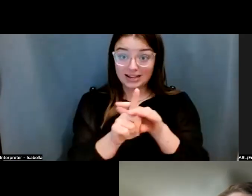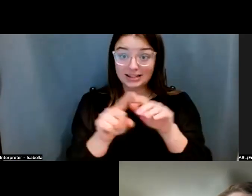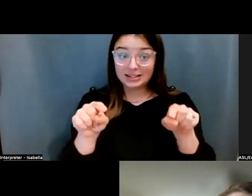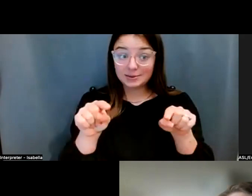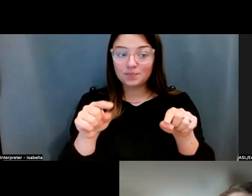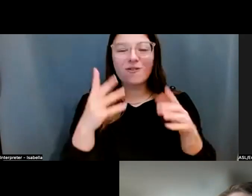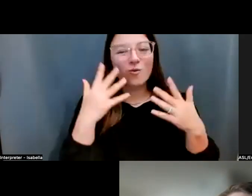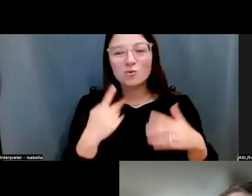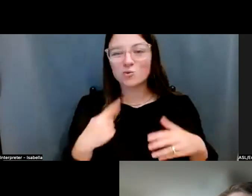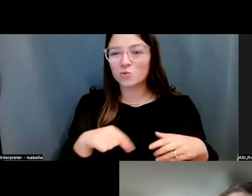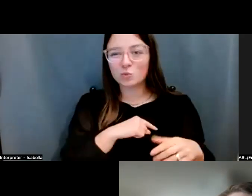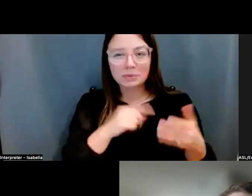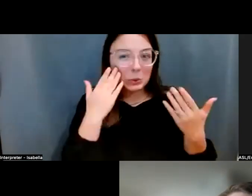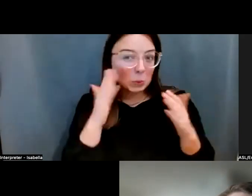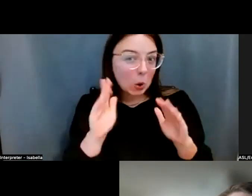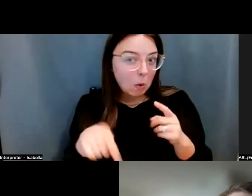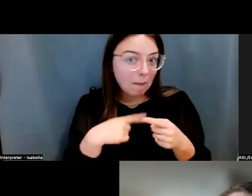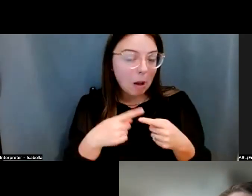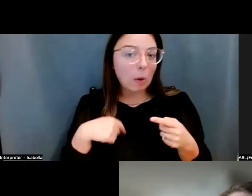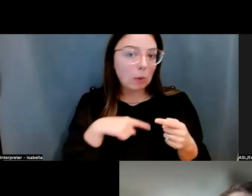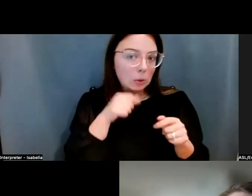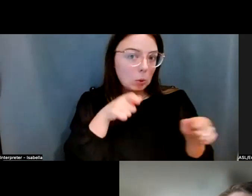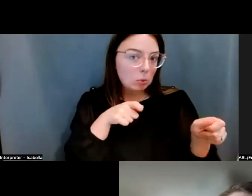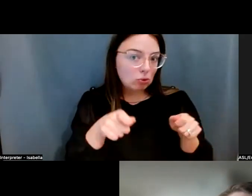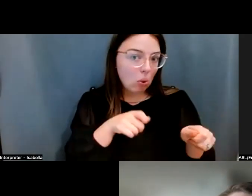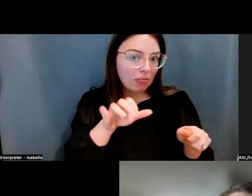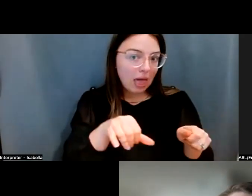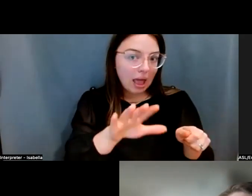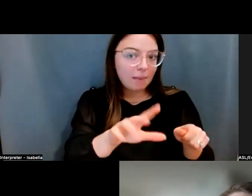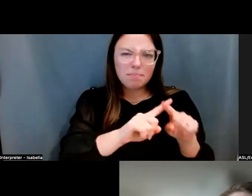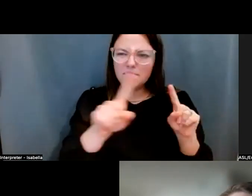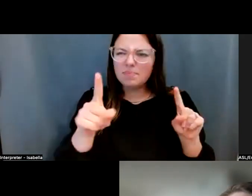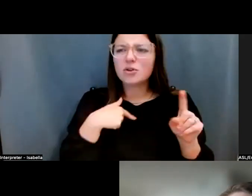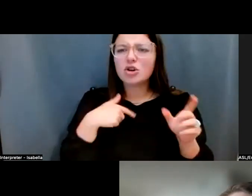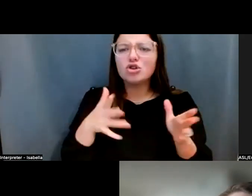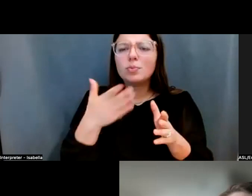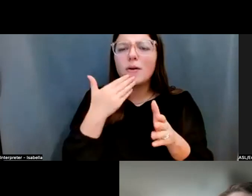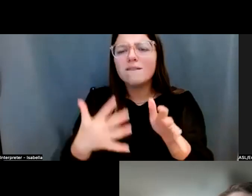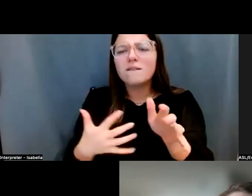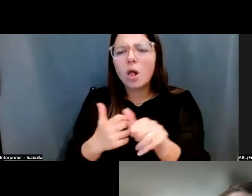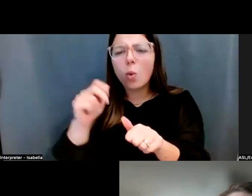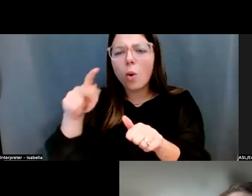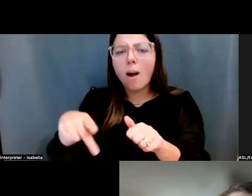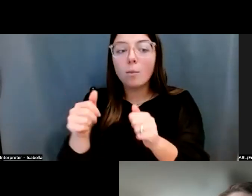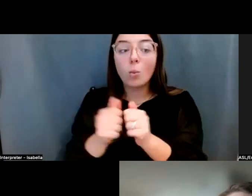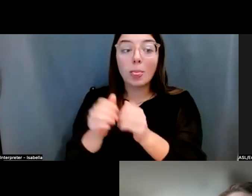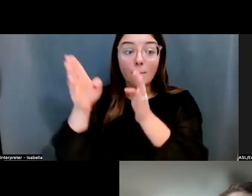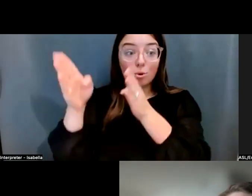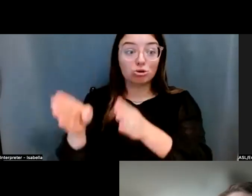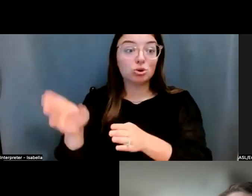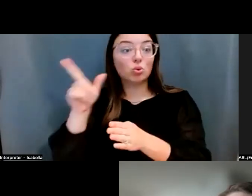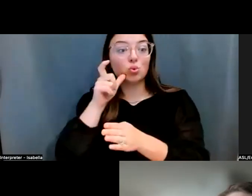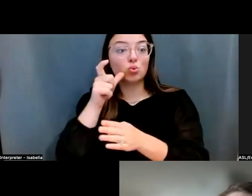we unfortunately don't know about or control, but I would encourage you to follow up with whomever you obtained